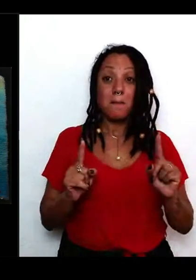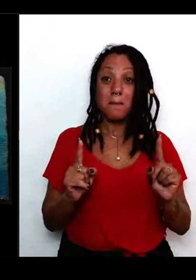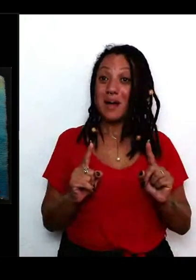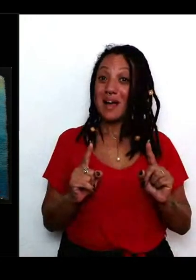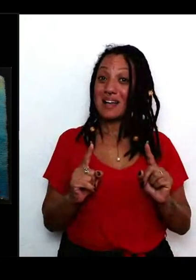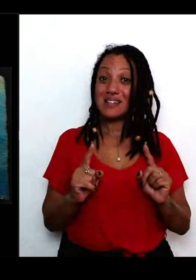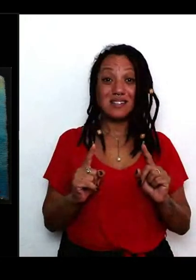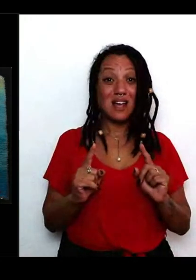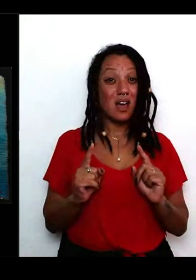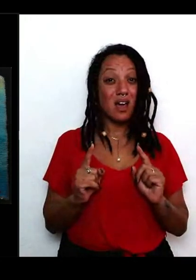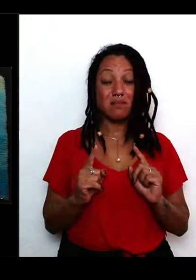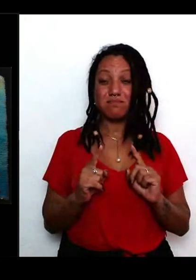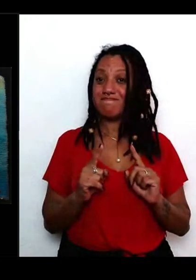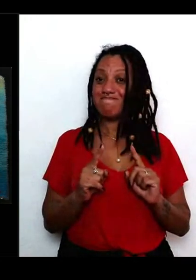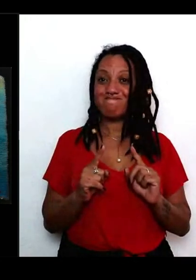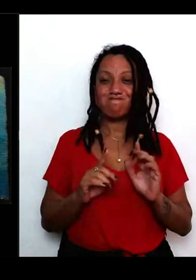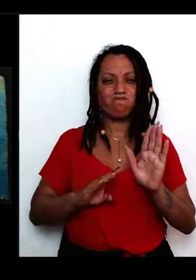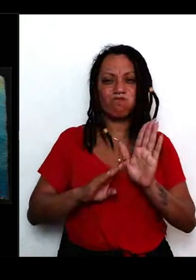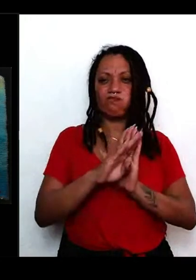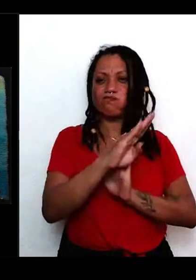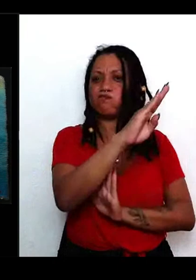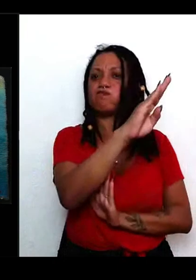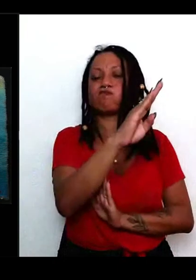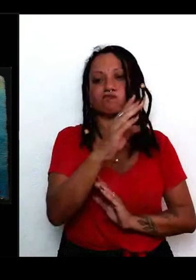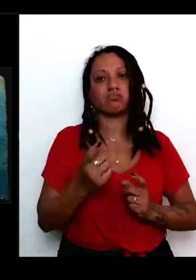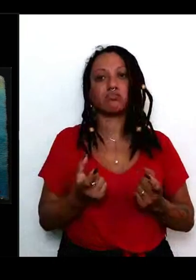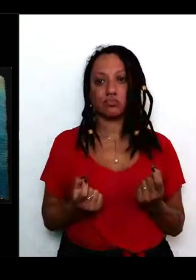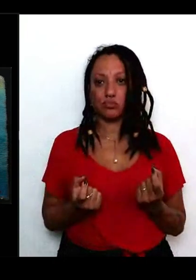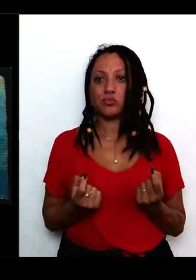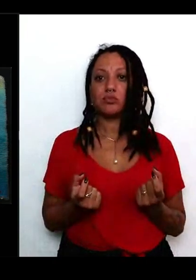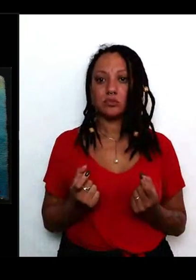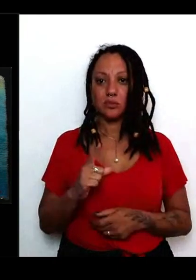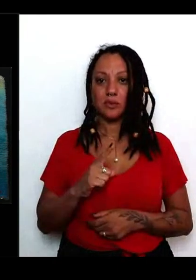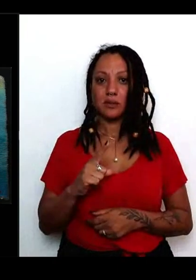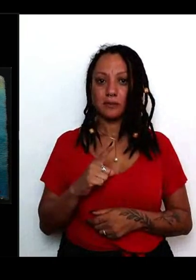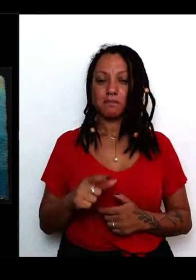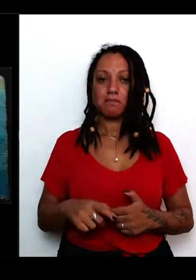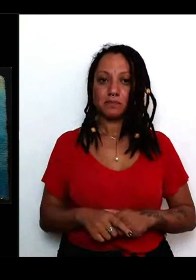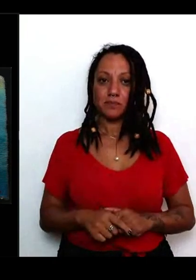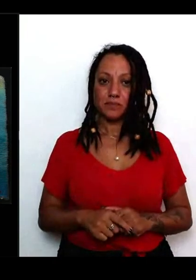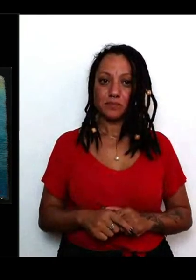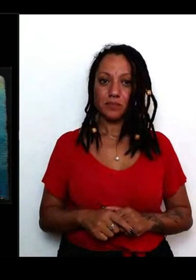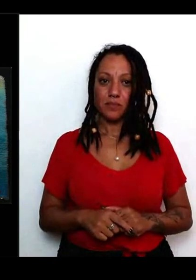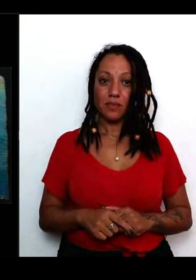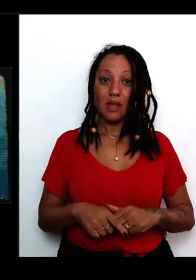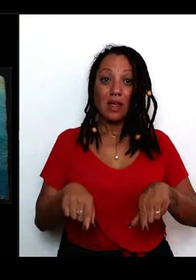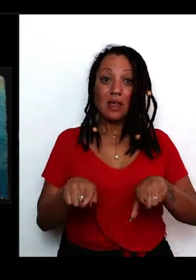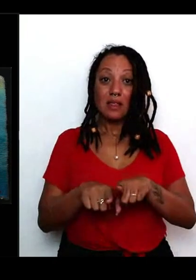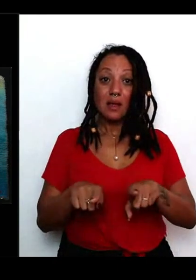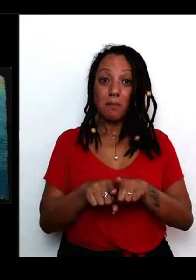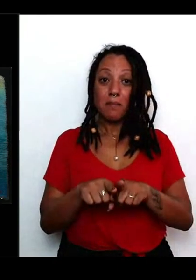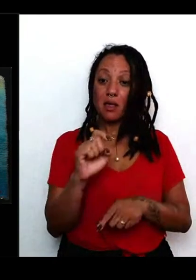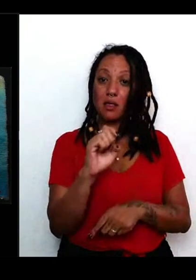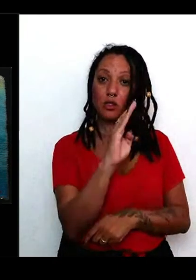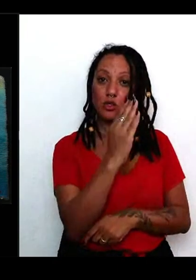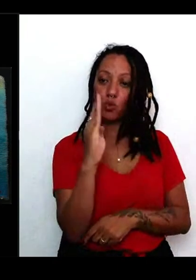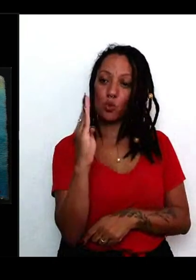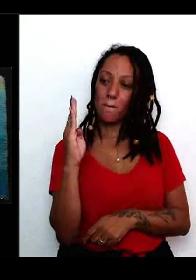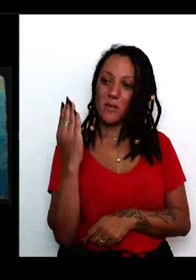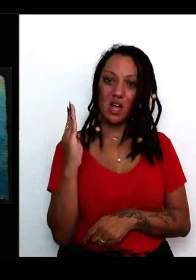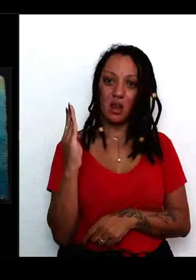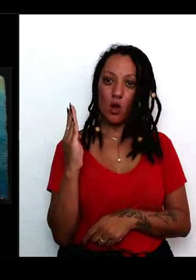sharks and we that happens to a million sharks a year it's the scale of Destruction